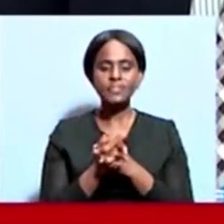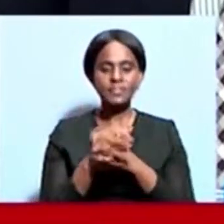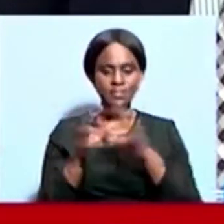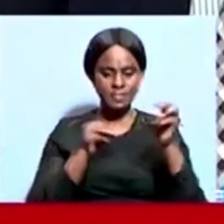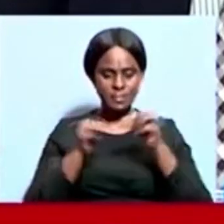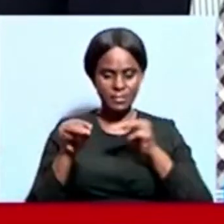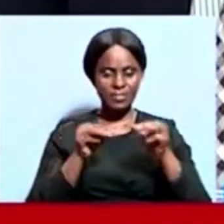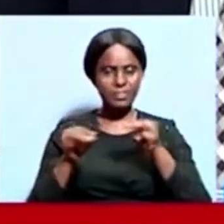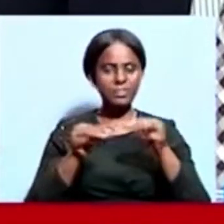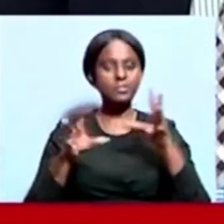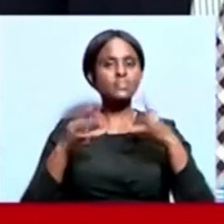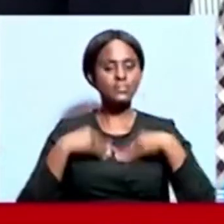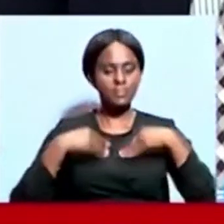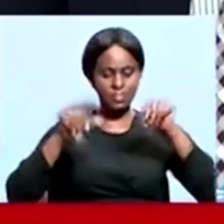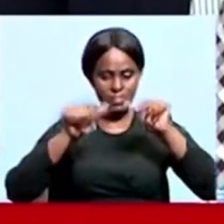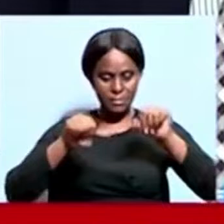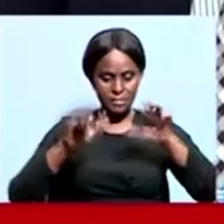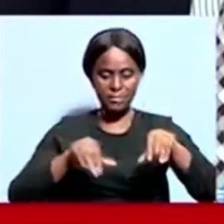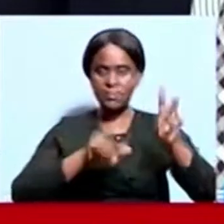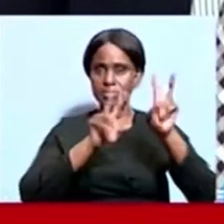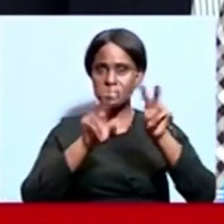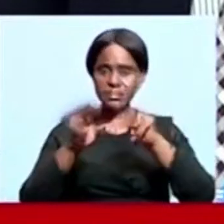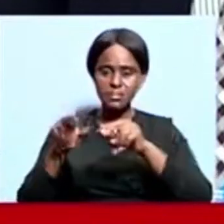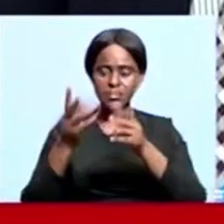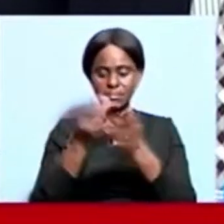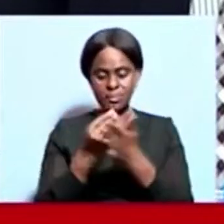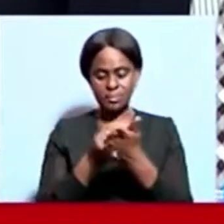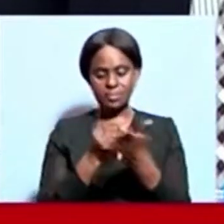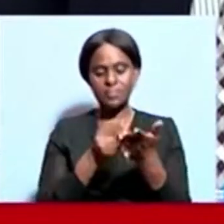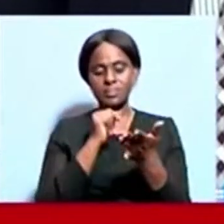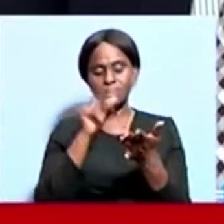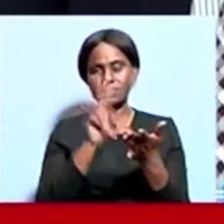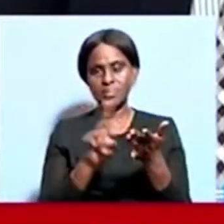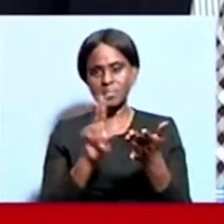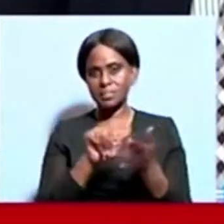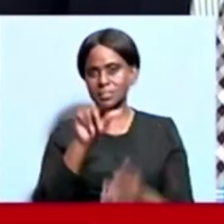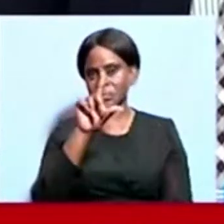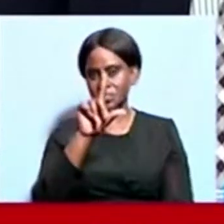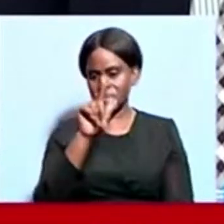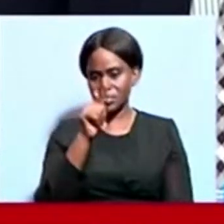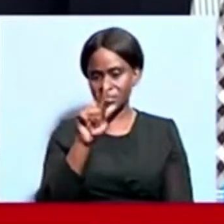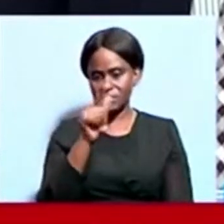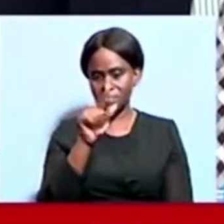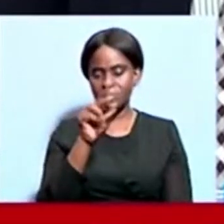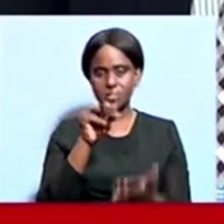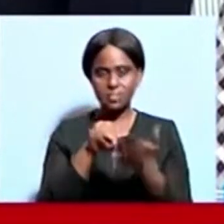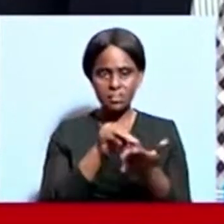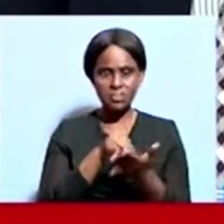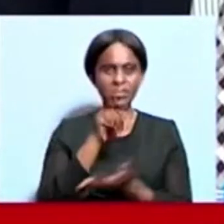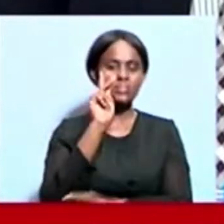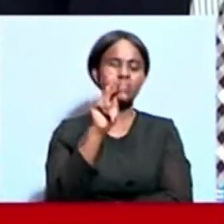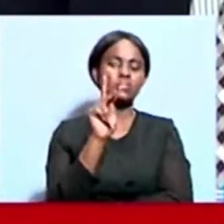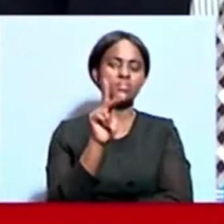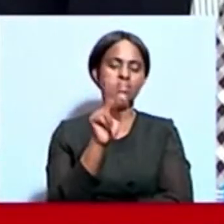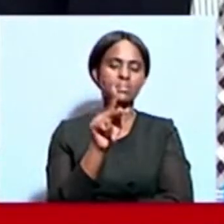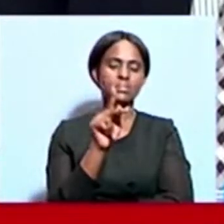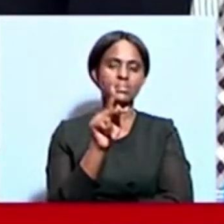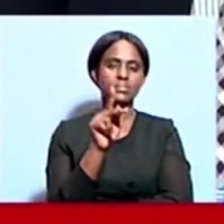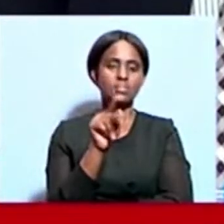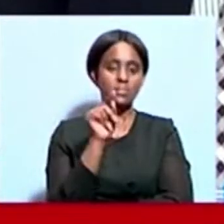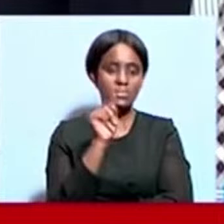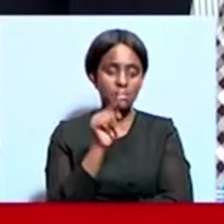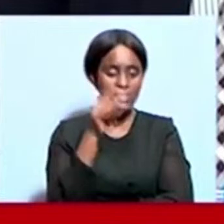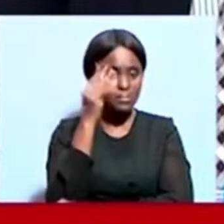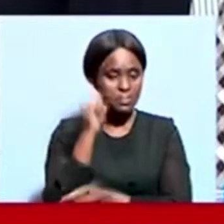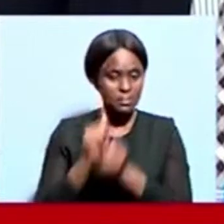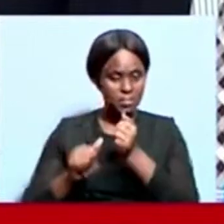Management wishes to acknowledge the auditor's observation of unspent funds of 21 million kwacha, and this was due to